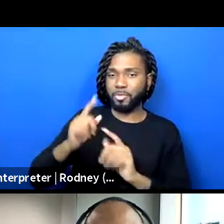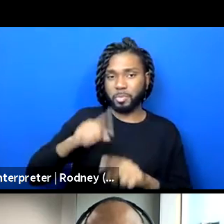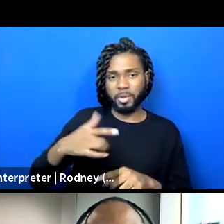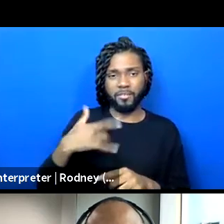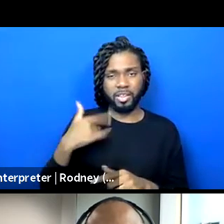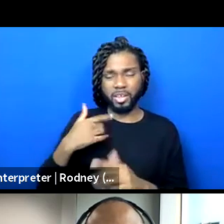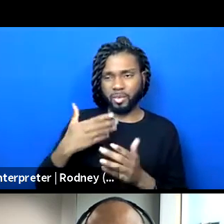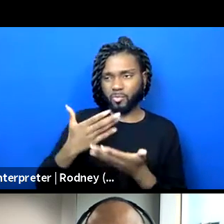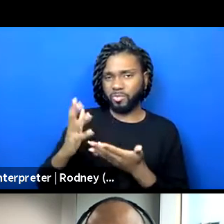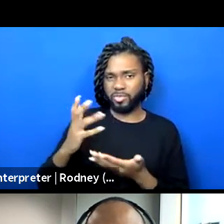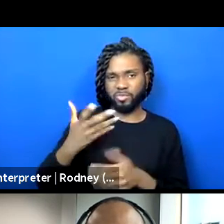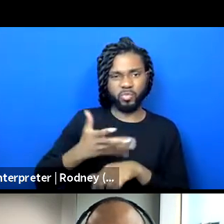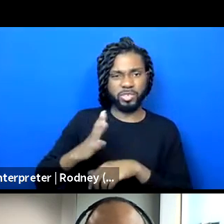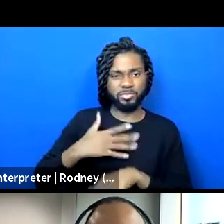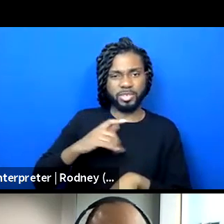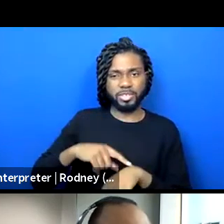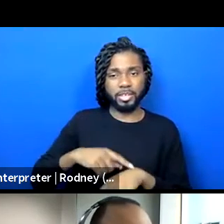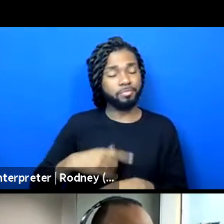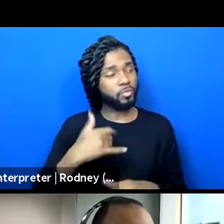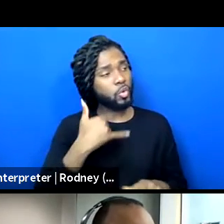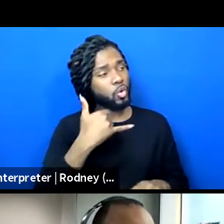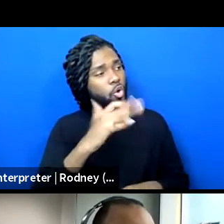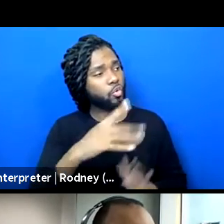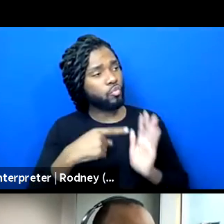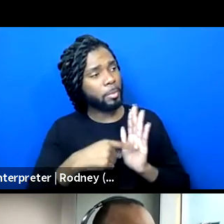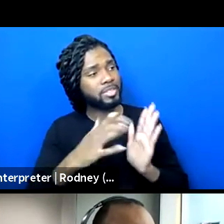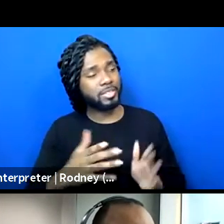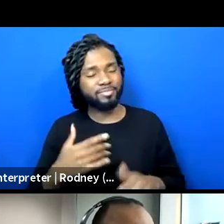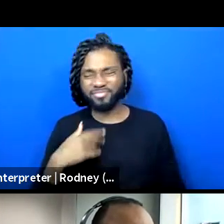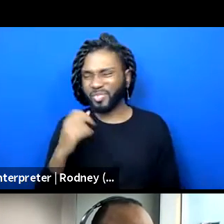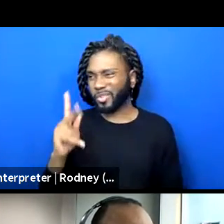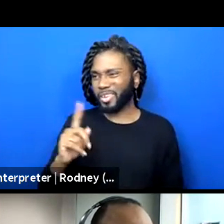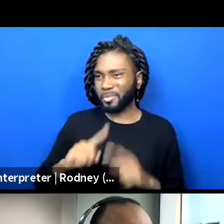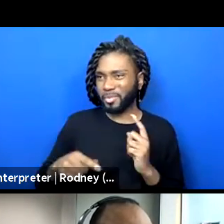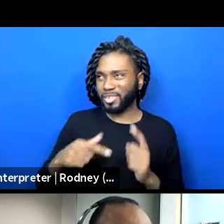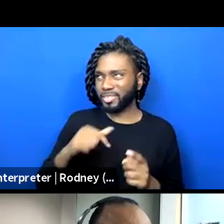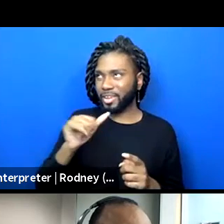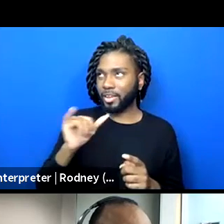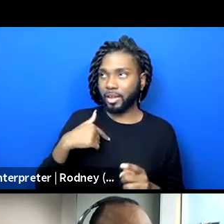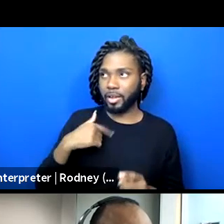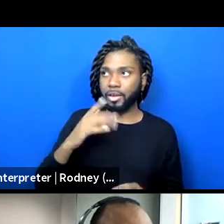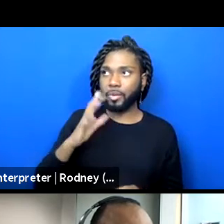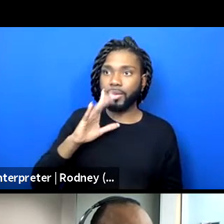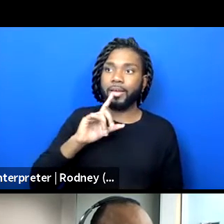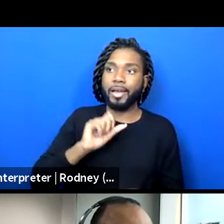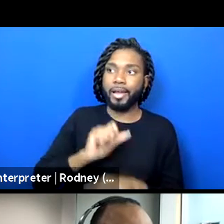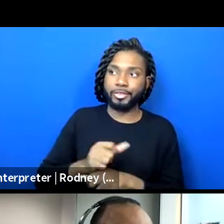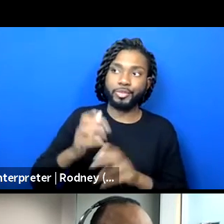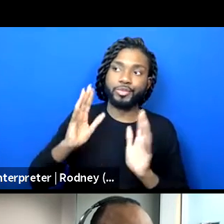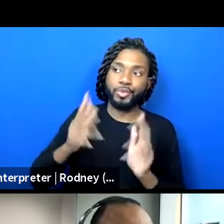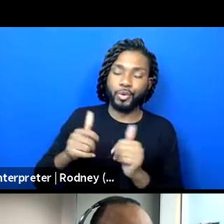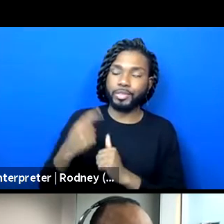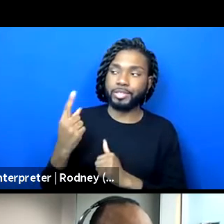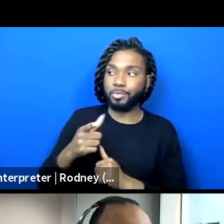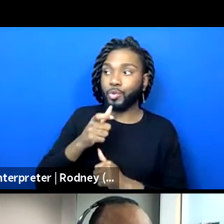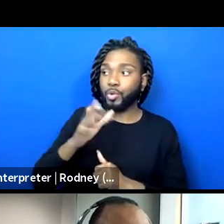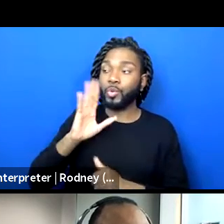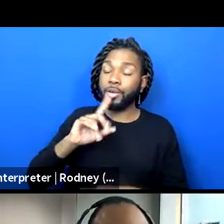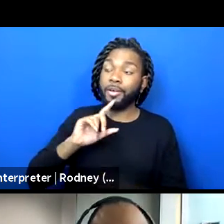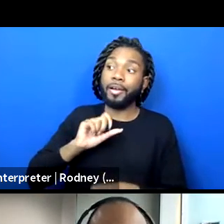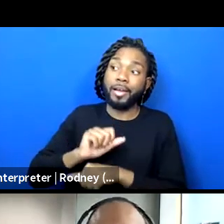wasting my time. Call your representative. Okay, but it's not like I'm going to actually talk to someone who's going to